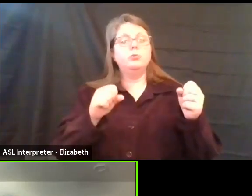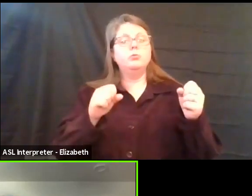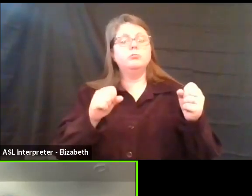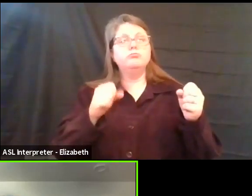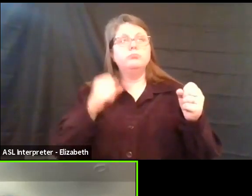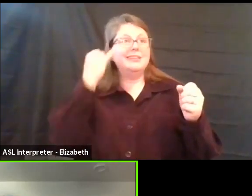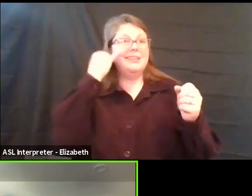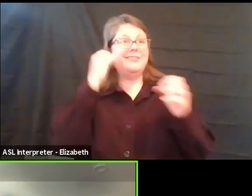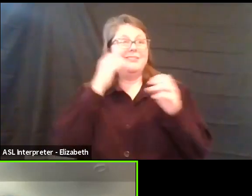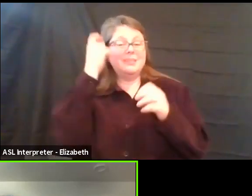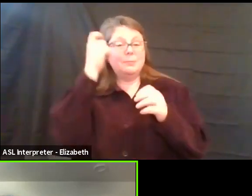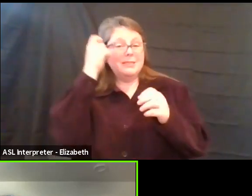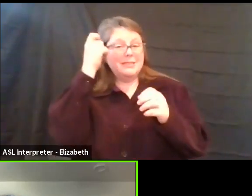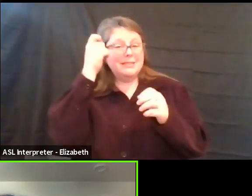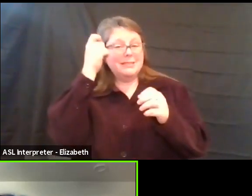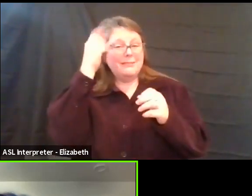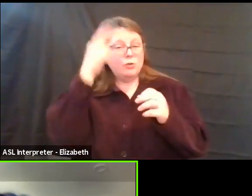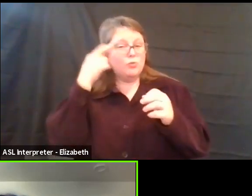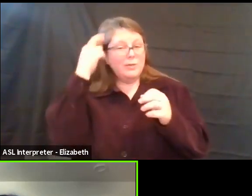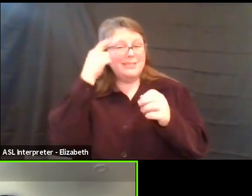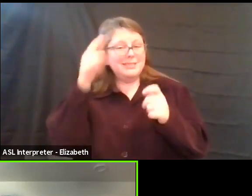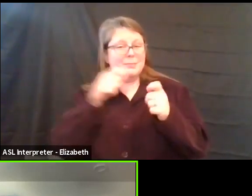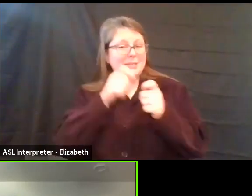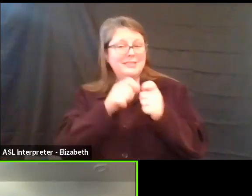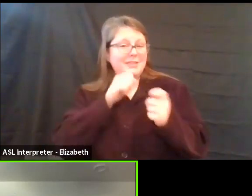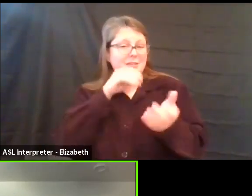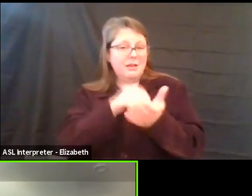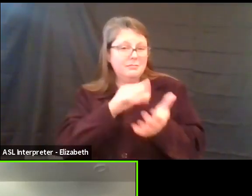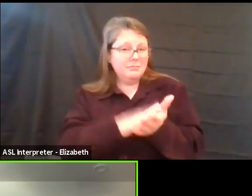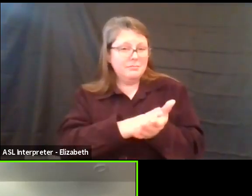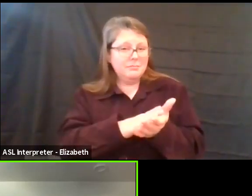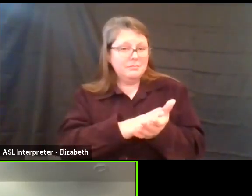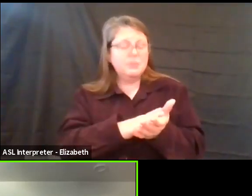some information in the chat box that has the phone number.